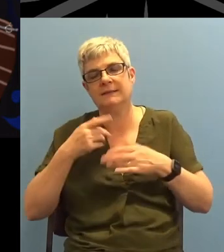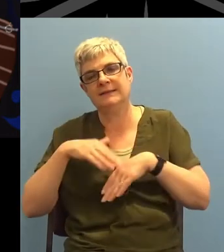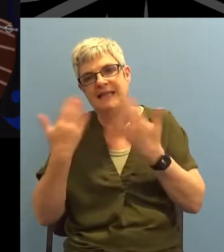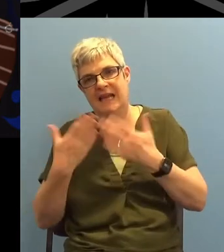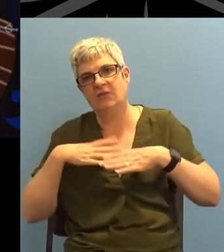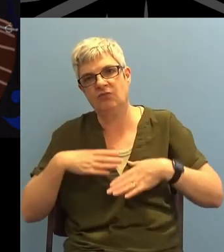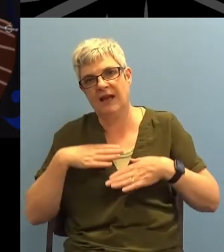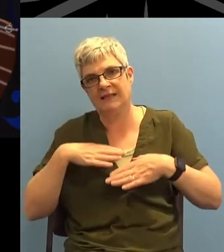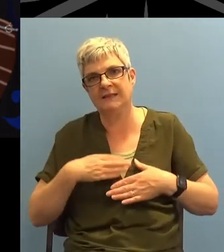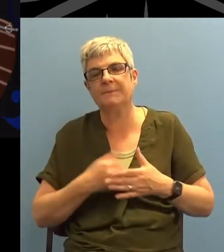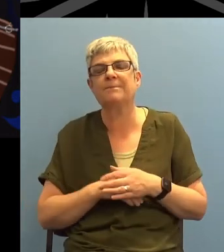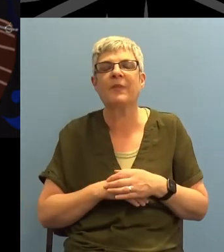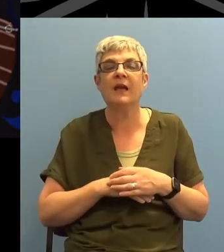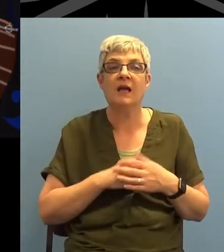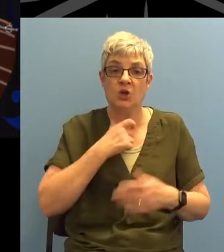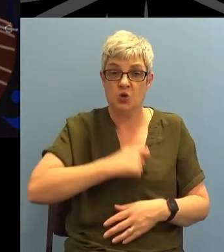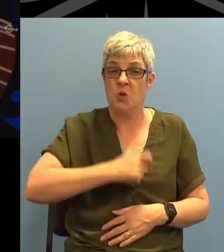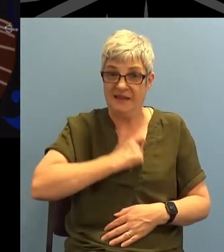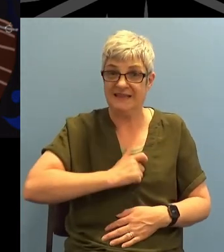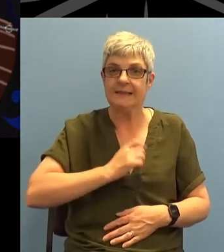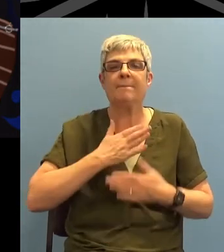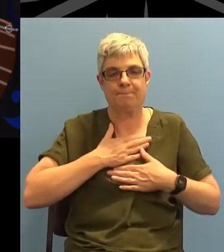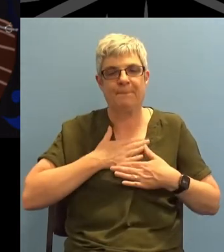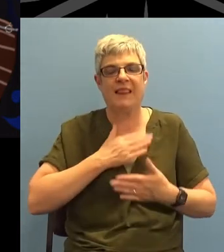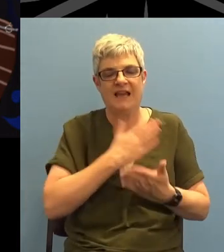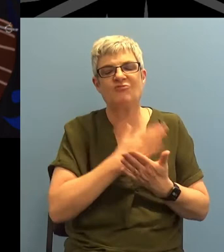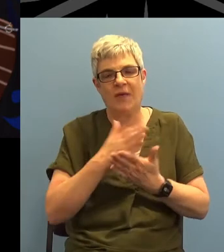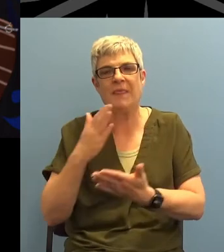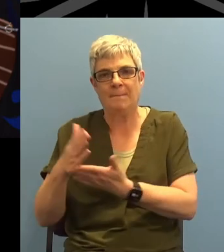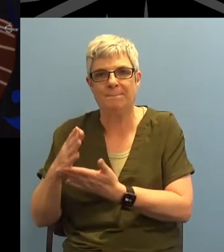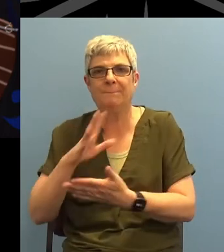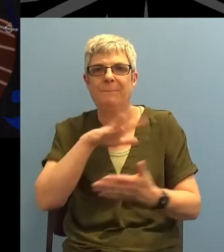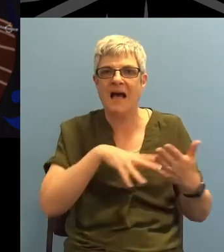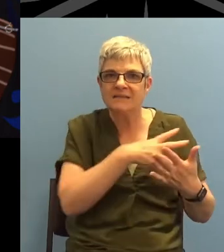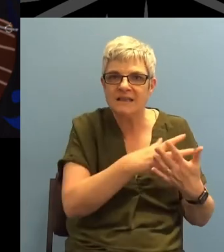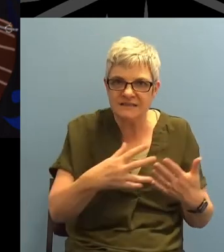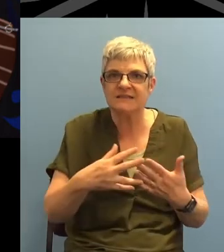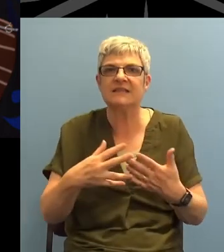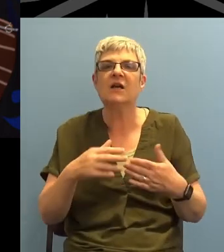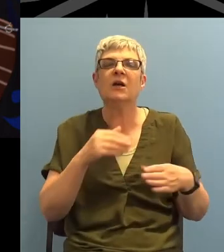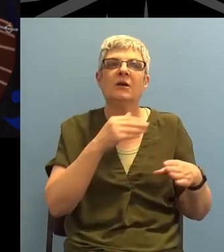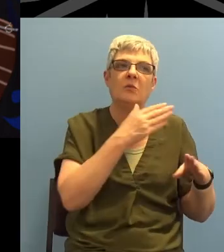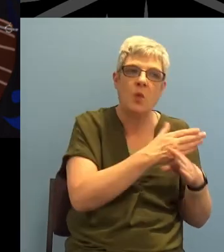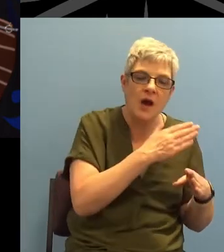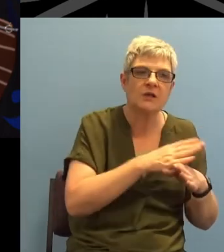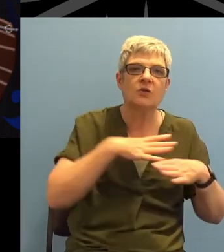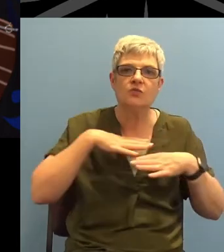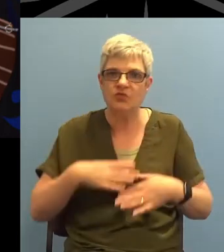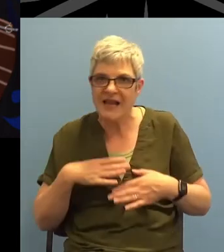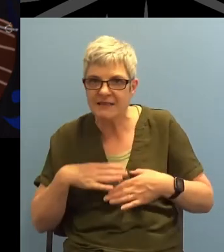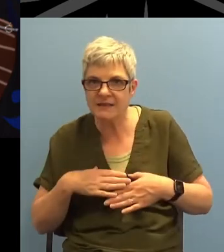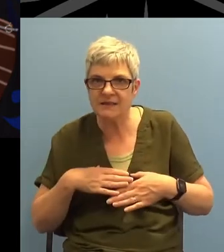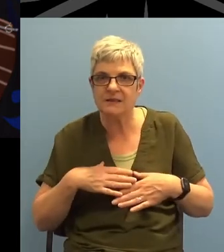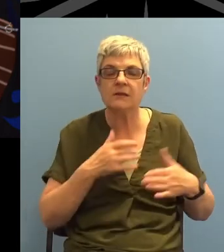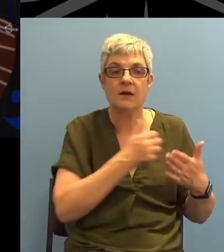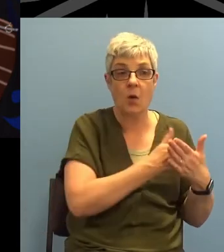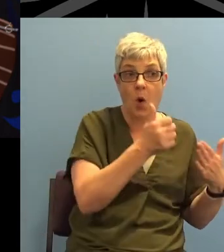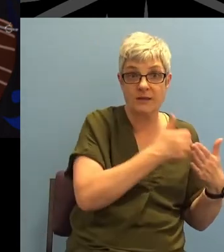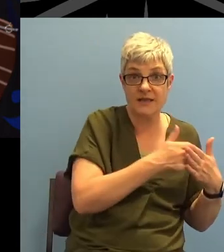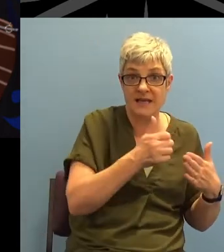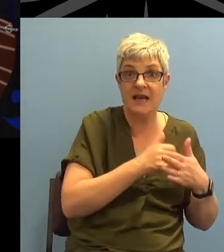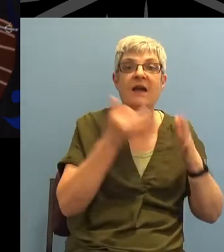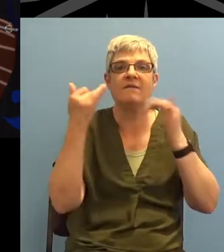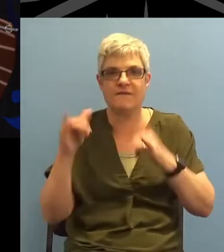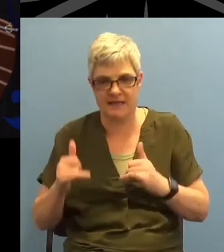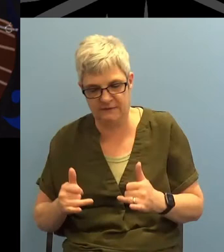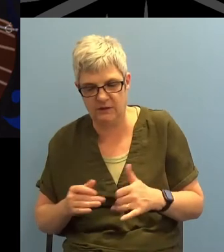on rhythm, a pattern of work and rest, of ordinary and a